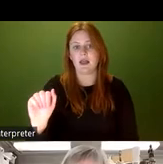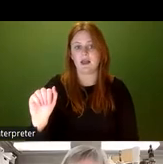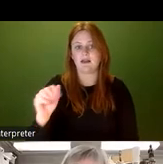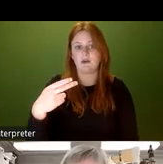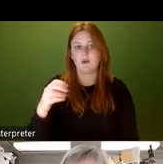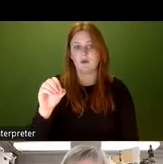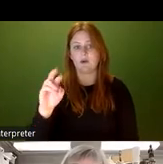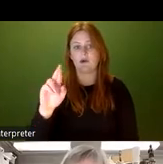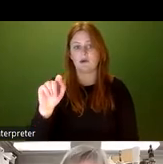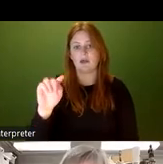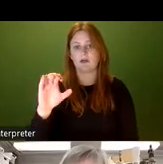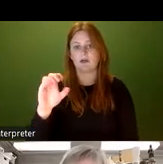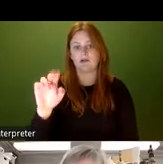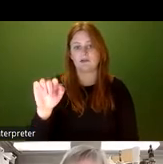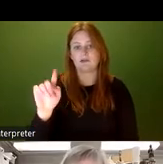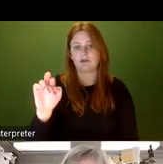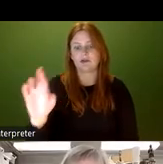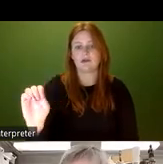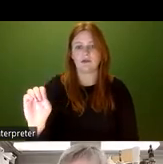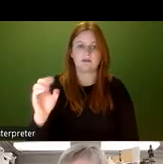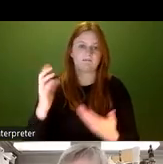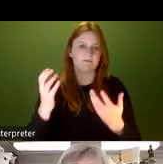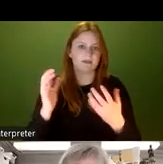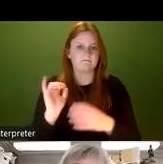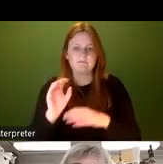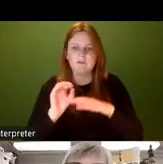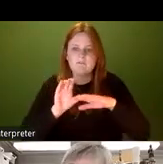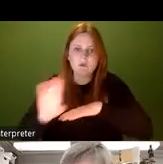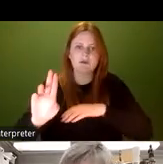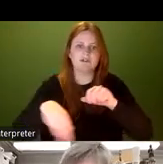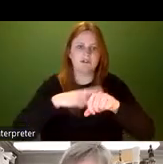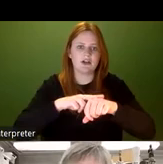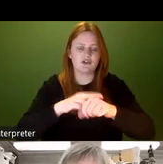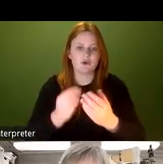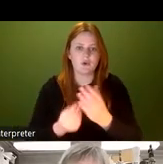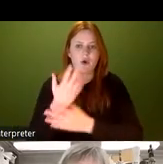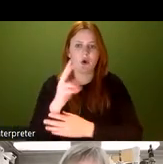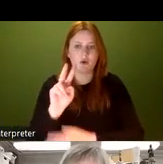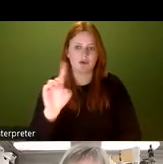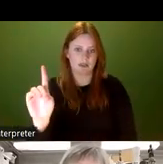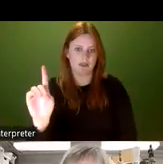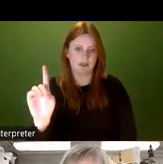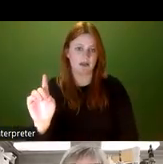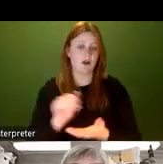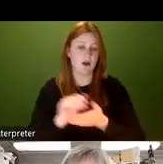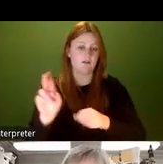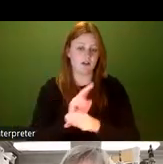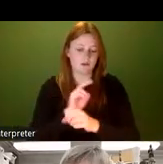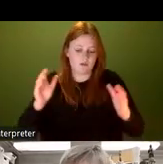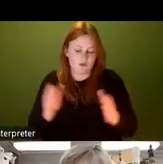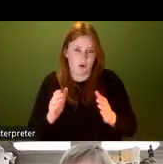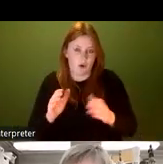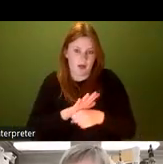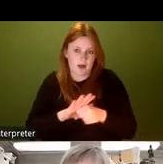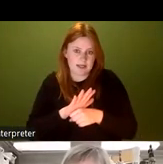where you're forcing nature to grow two-dimensionally, often used for confined spaces. So the idea